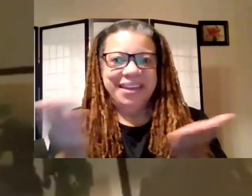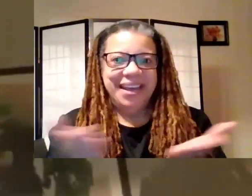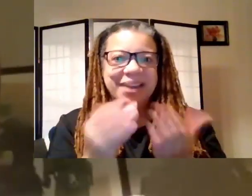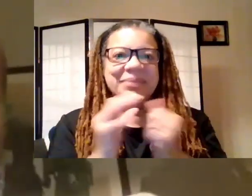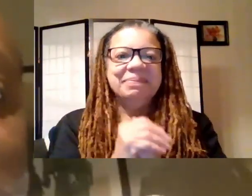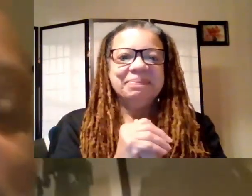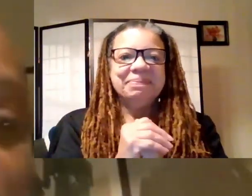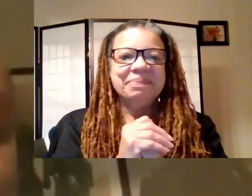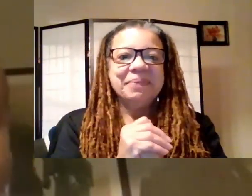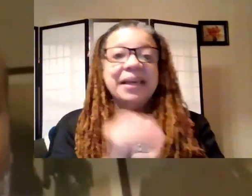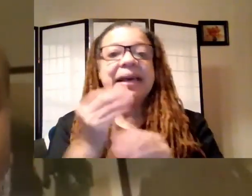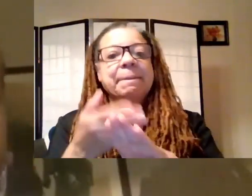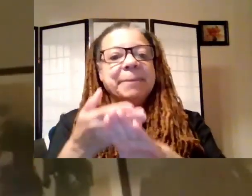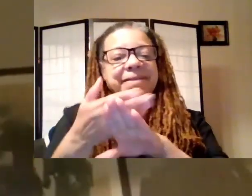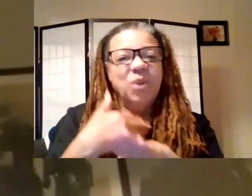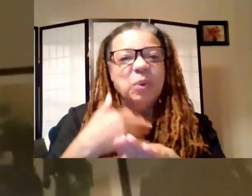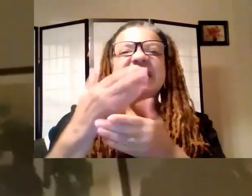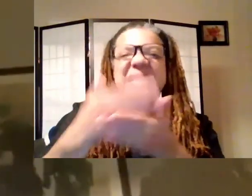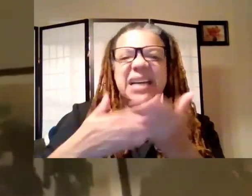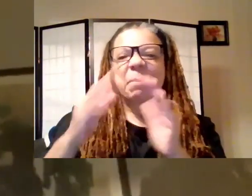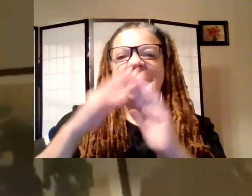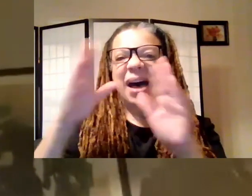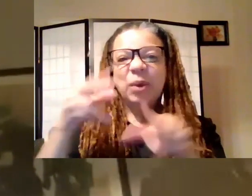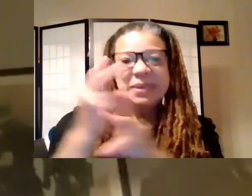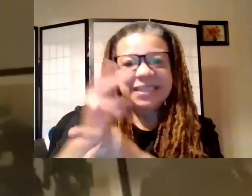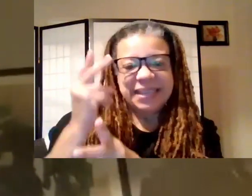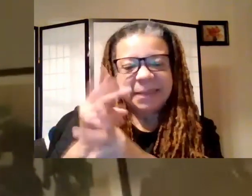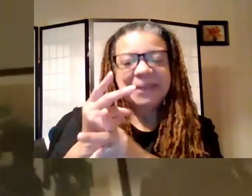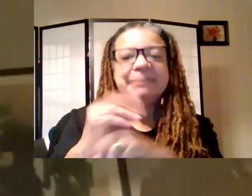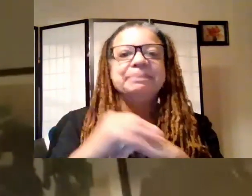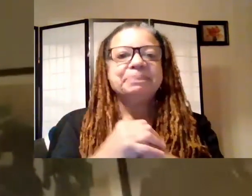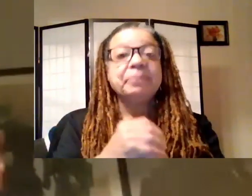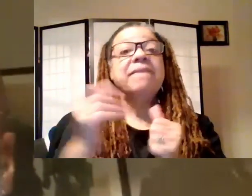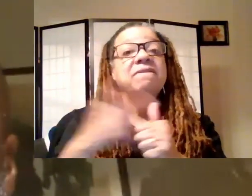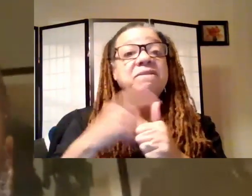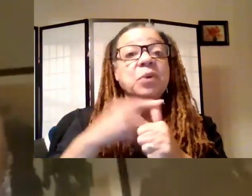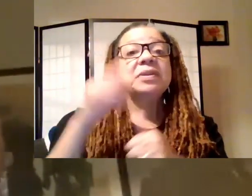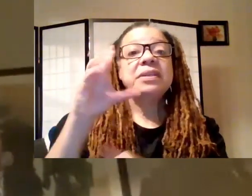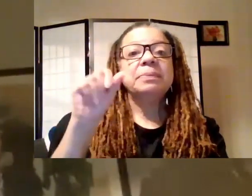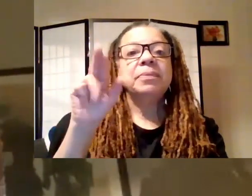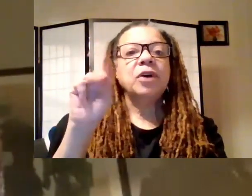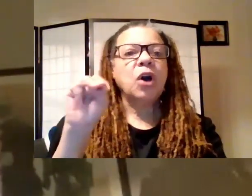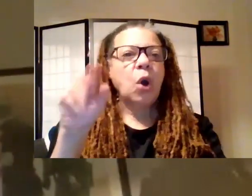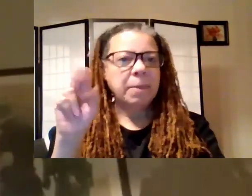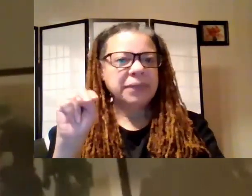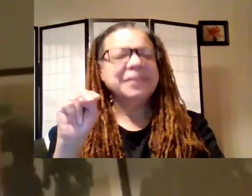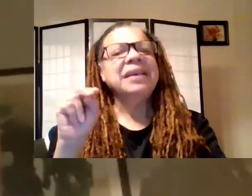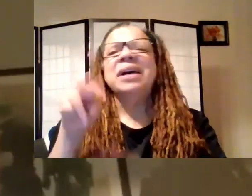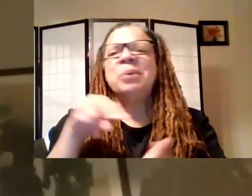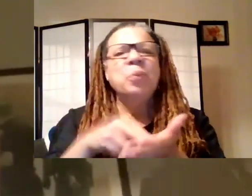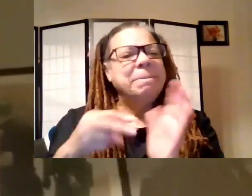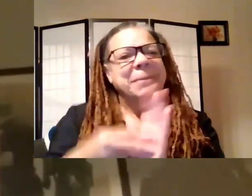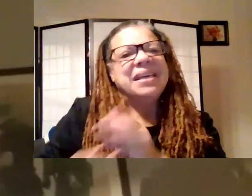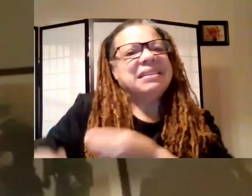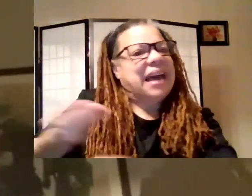we get into the nitty-gritty of the initiative, Carmen, I would love for you to explain to our audience what dialysis